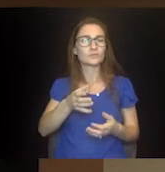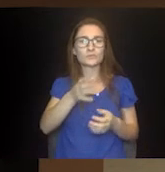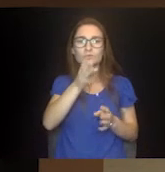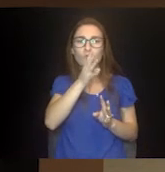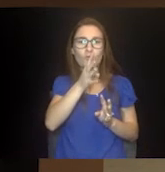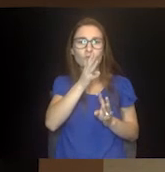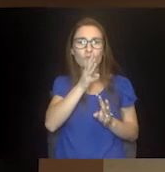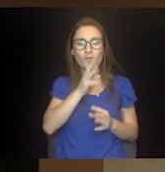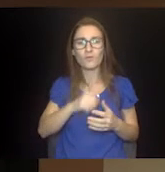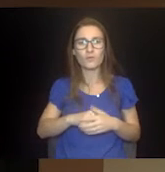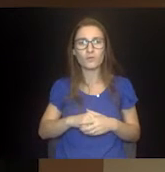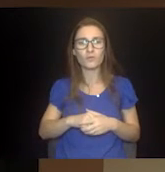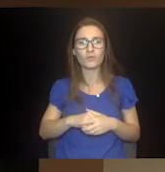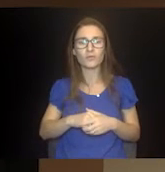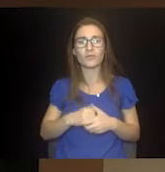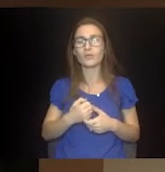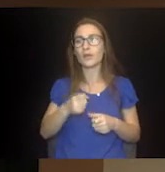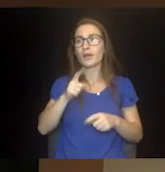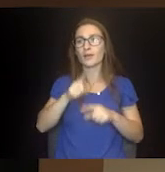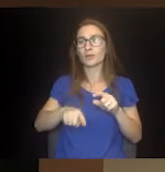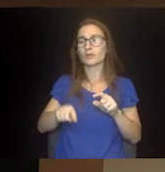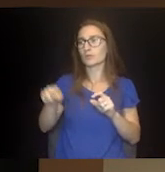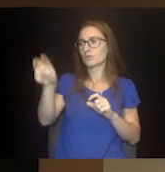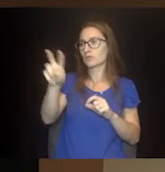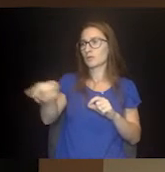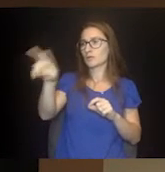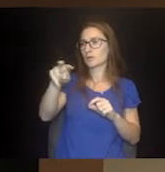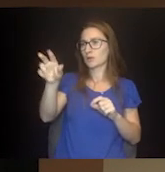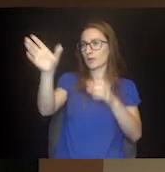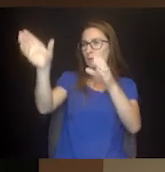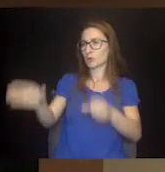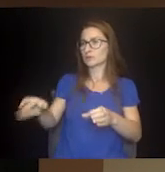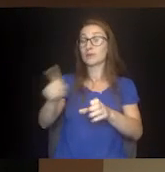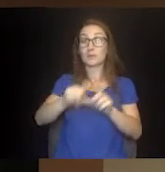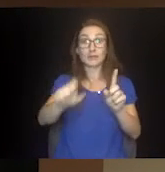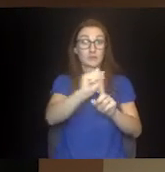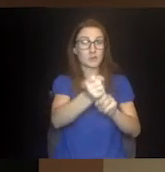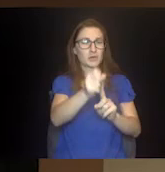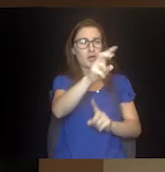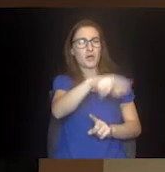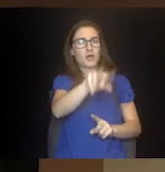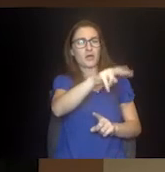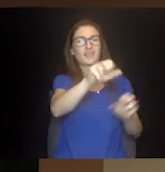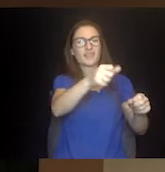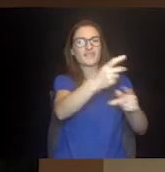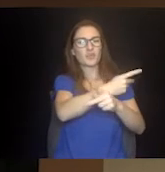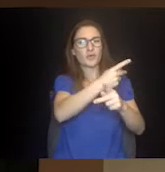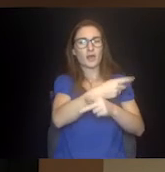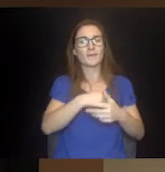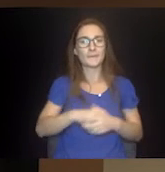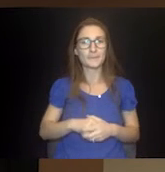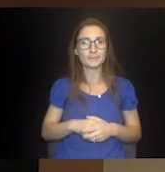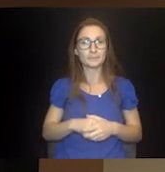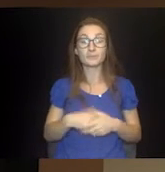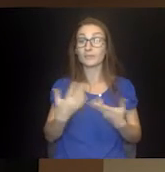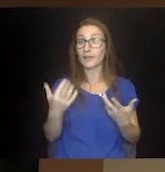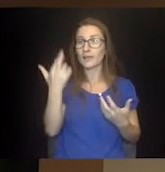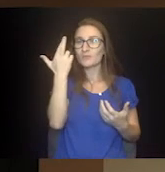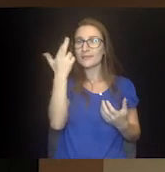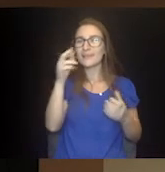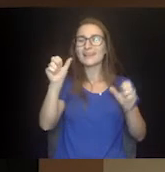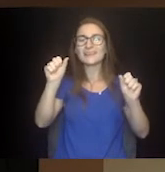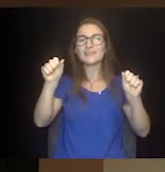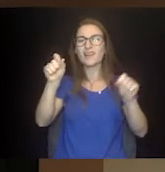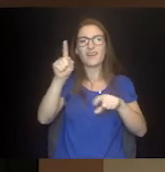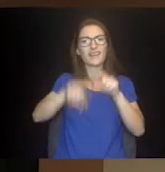and talking, and I didn't understand how to read people, but I understood how to read situations. So throughout the years, I